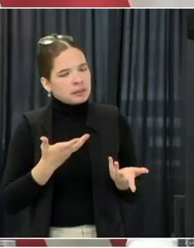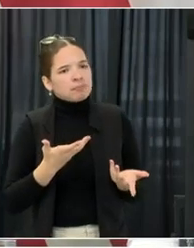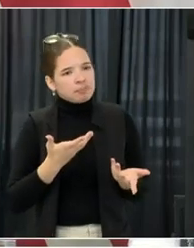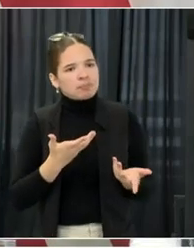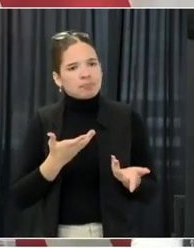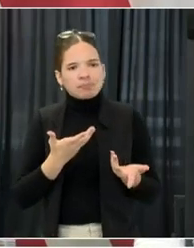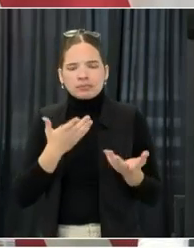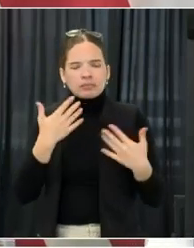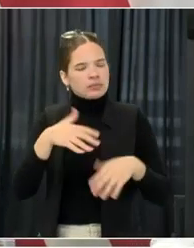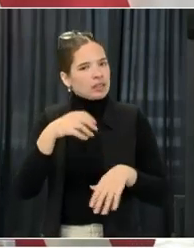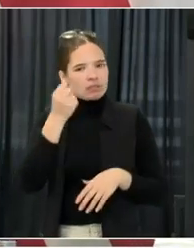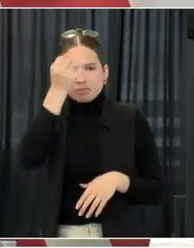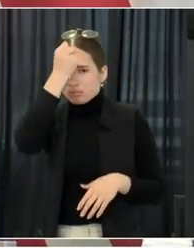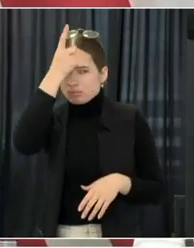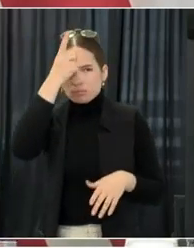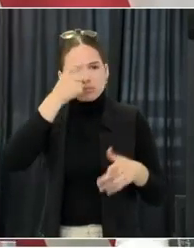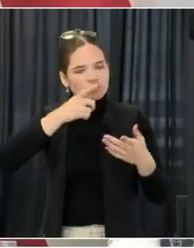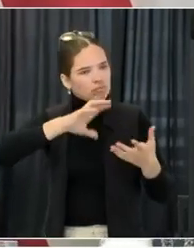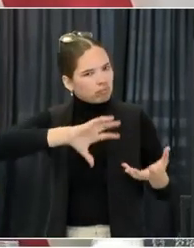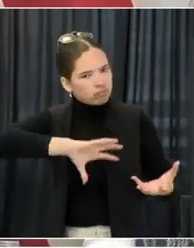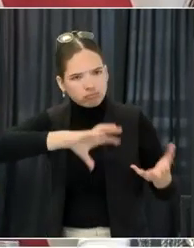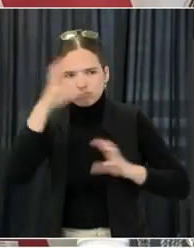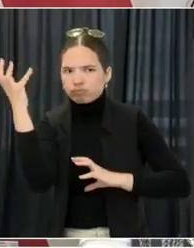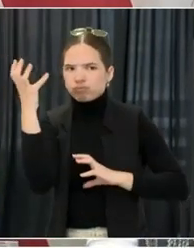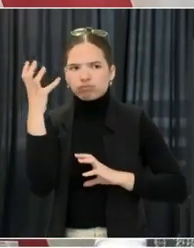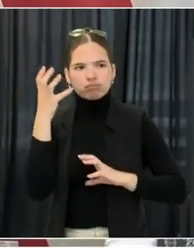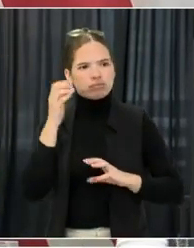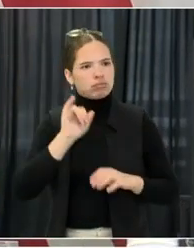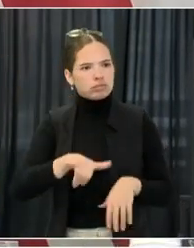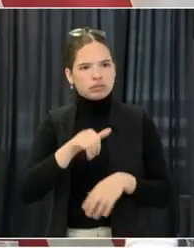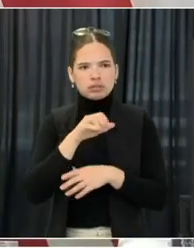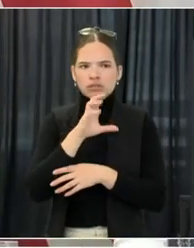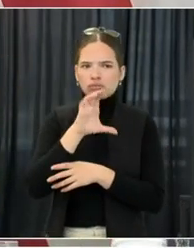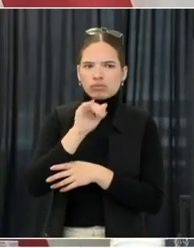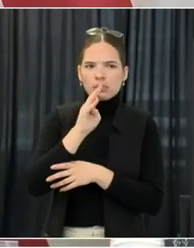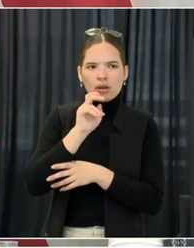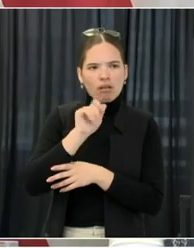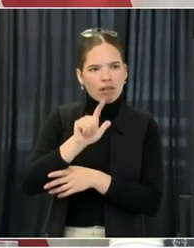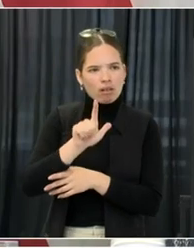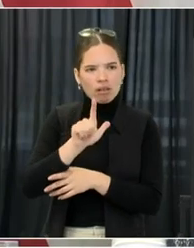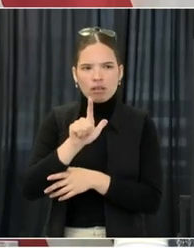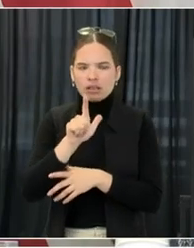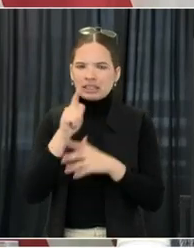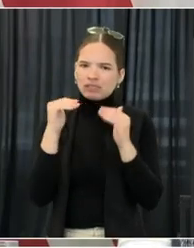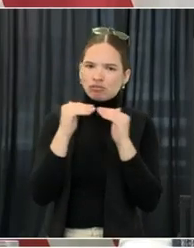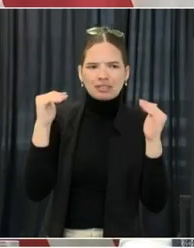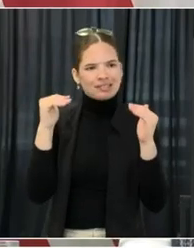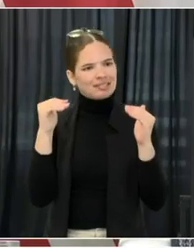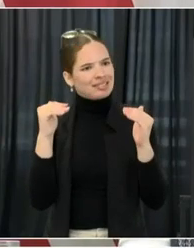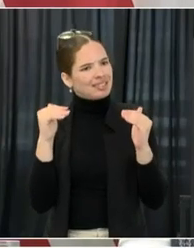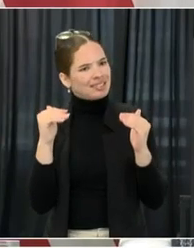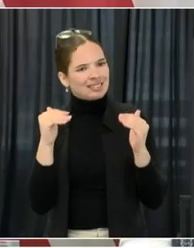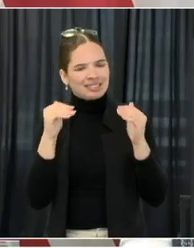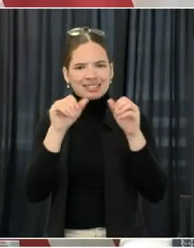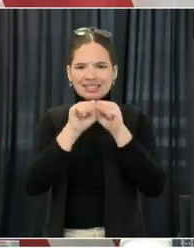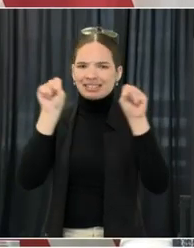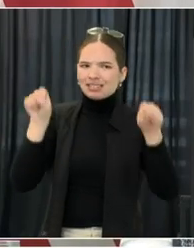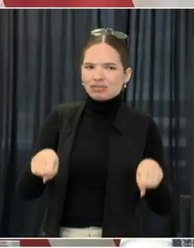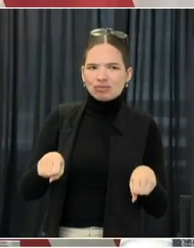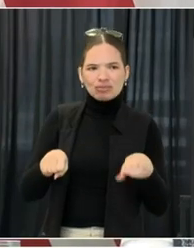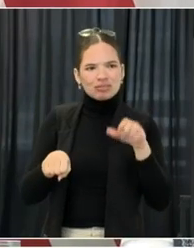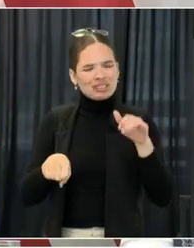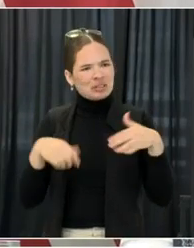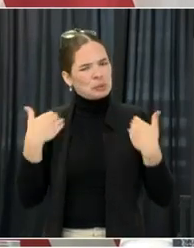criminal justice system, our public safety system, but also our safety net. And so I don't think we can point to